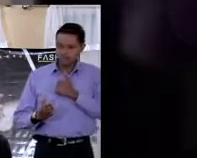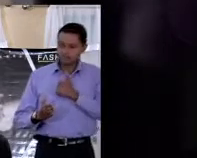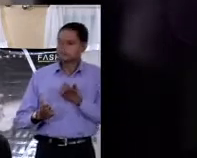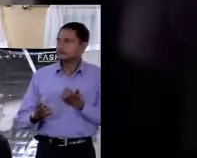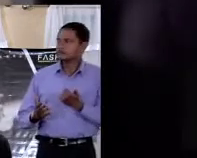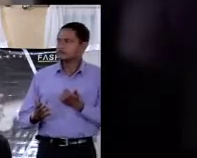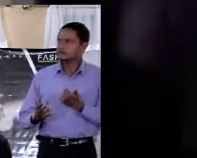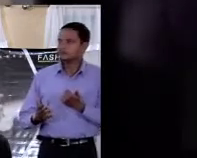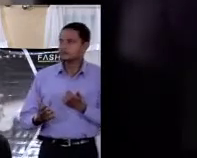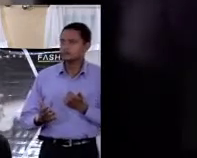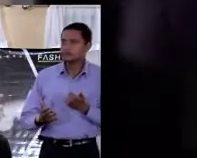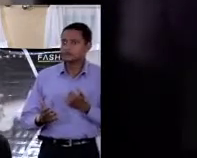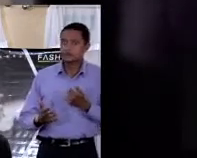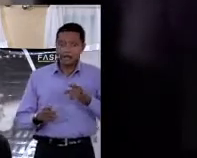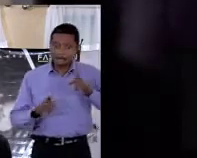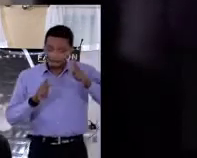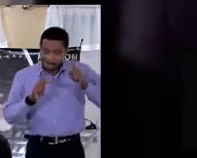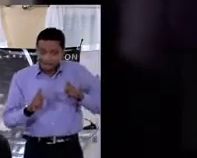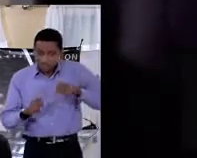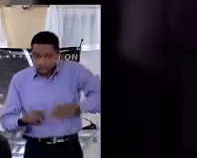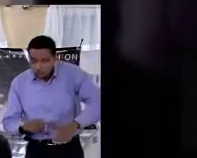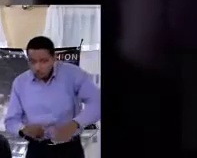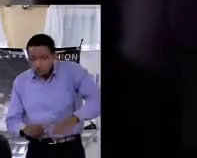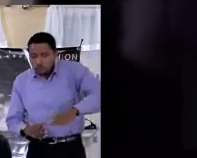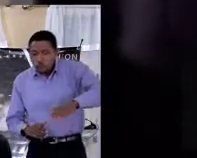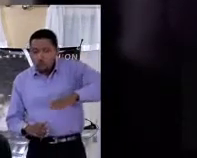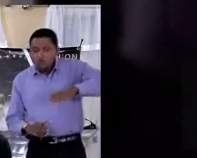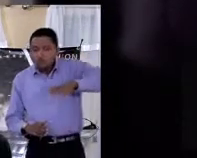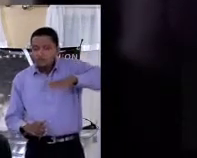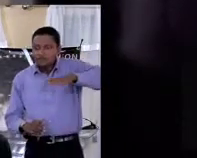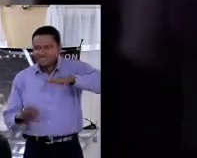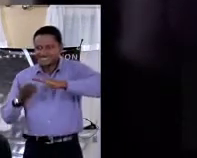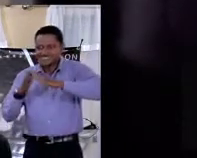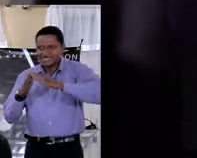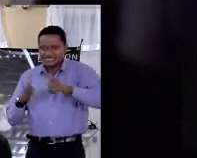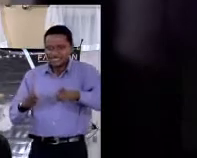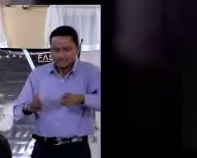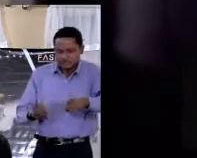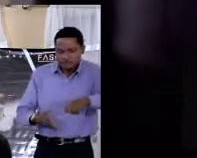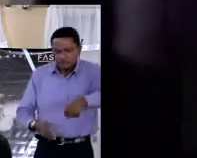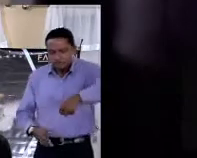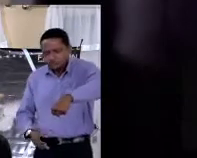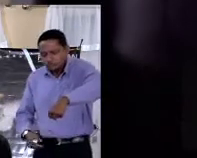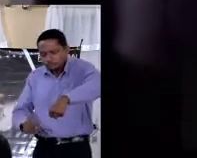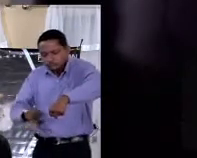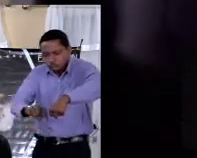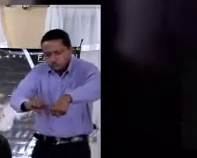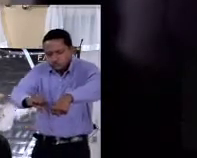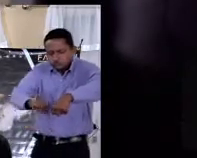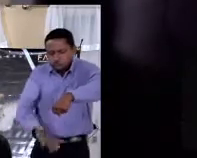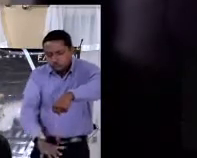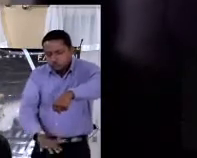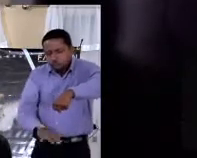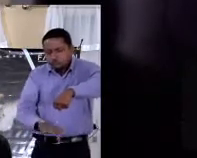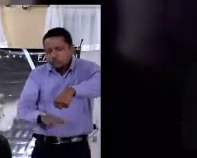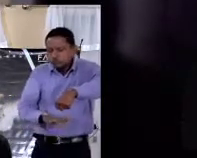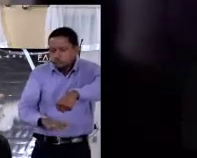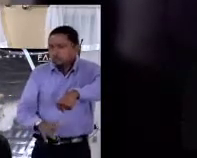who grew up in a village where they had to fill water by the standpipe, they see life in a different way.